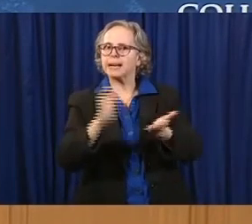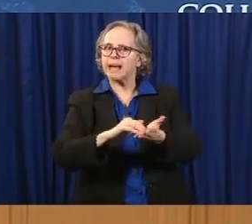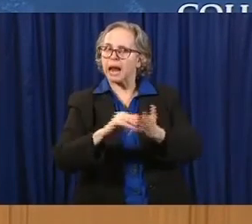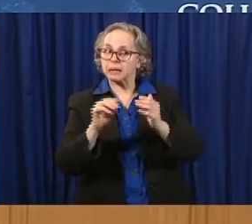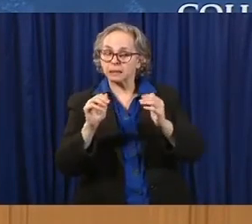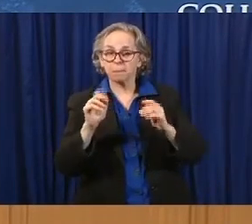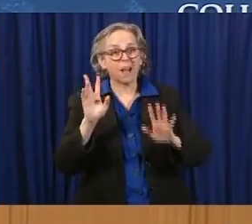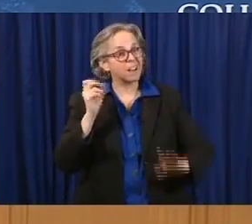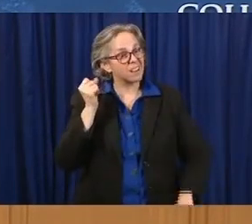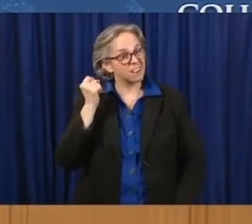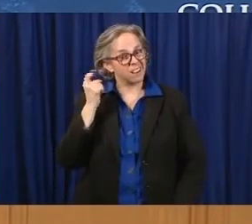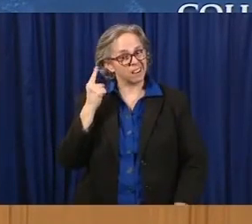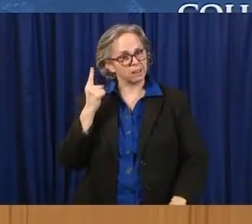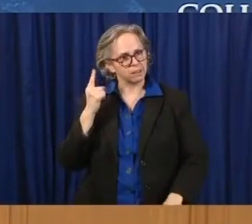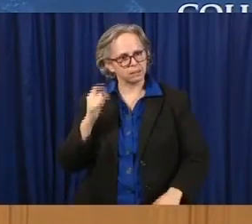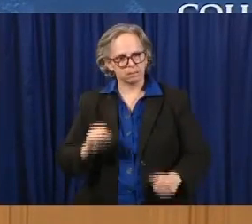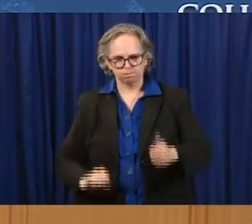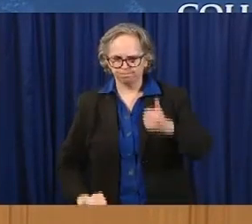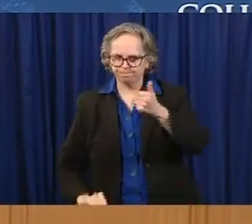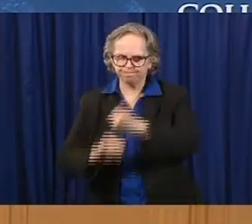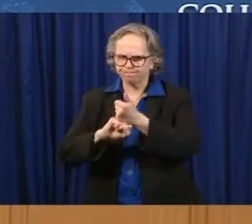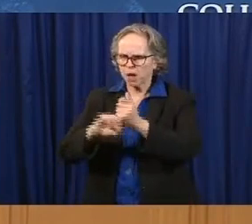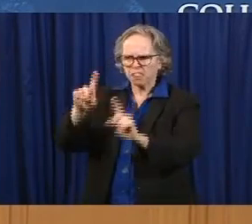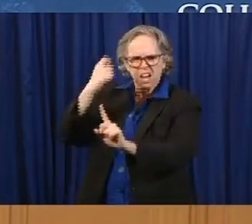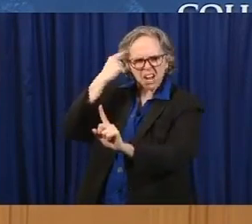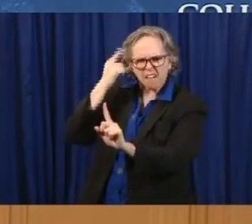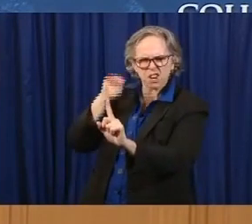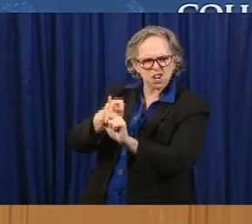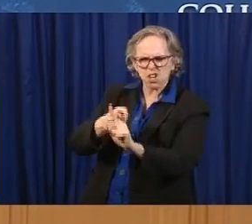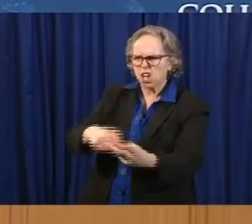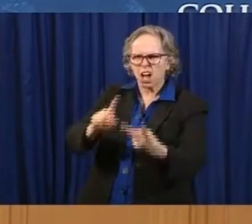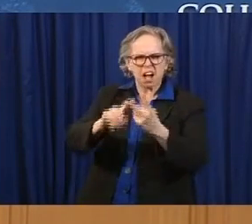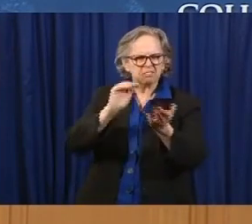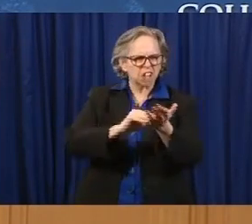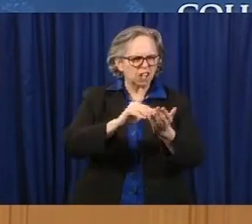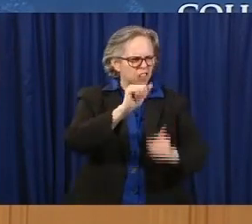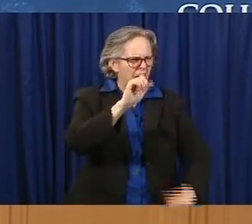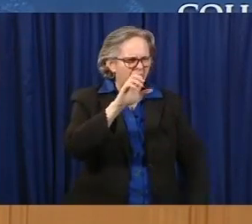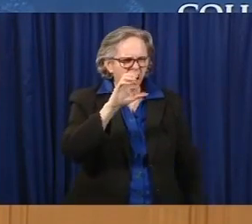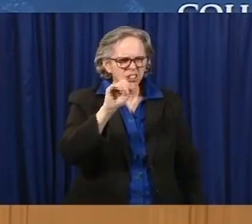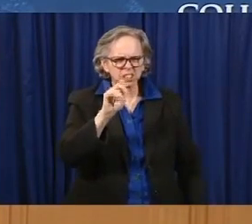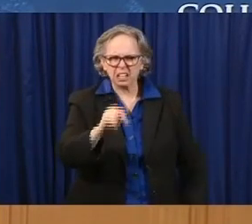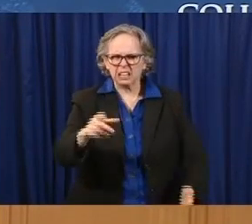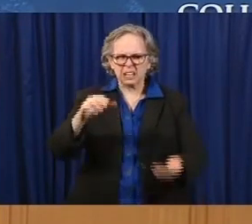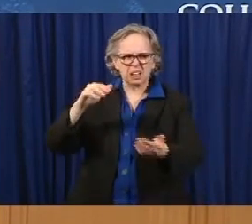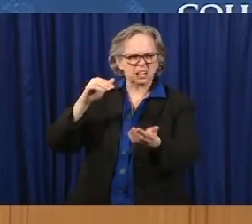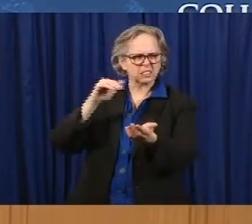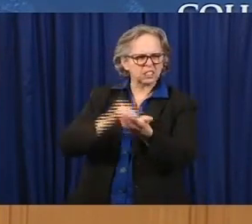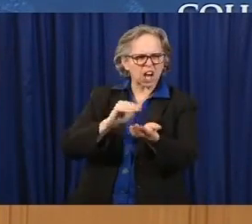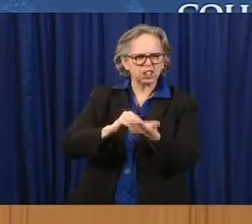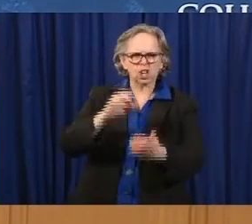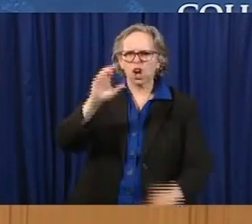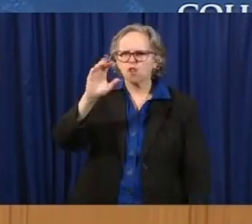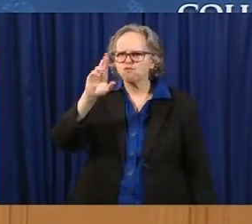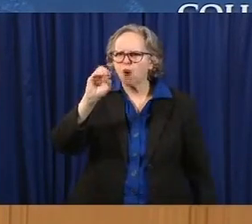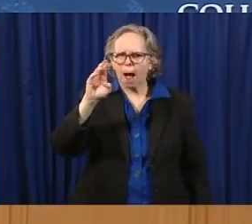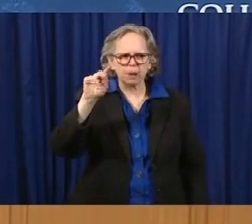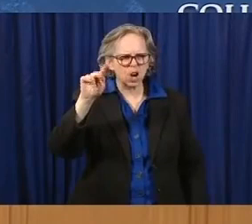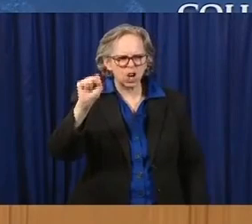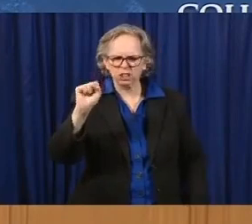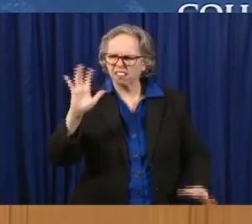Dr. Acton and Dr. Roberts has said here locally, that we have to really